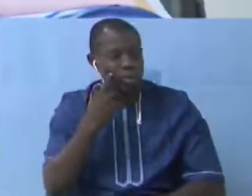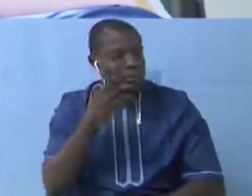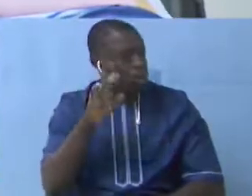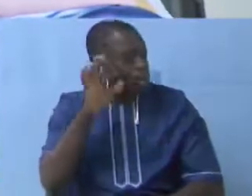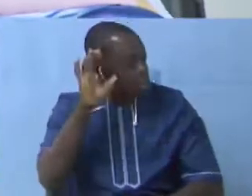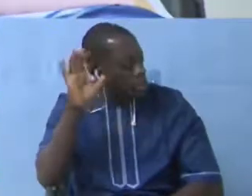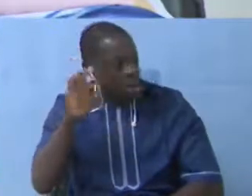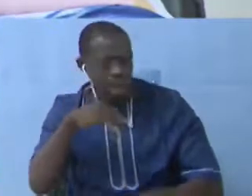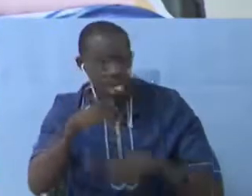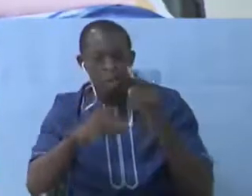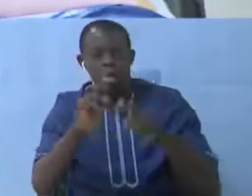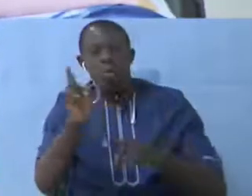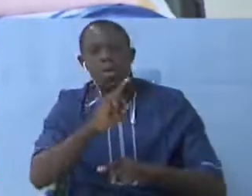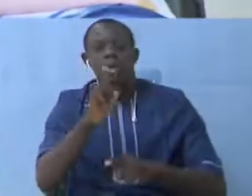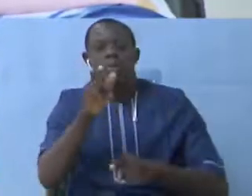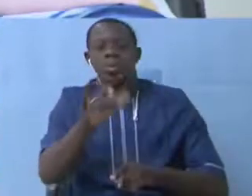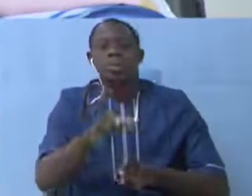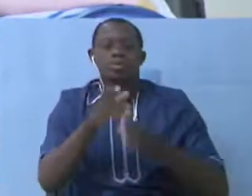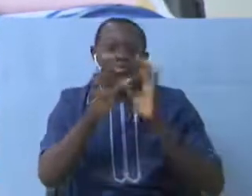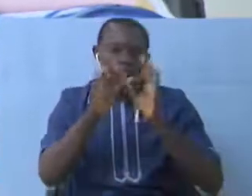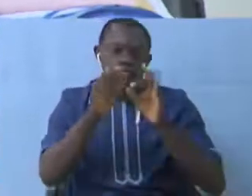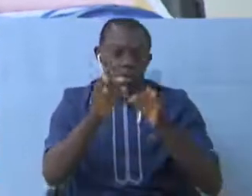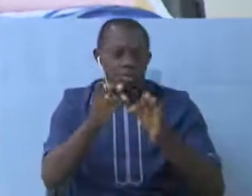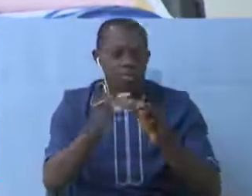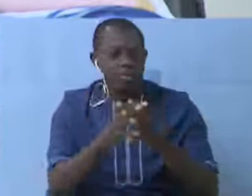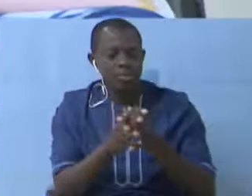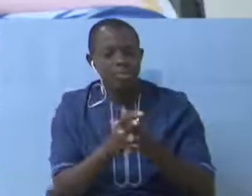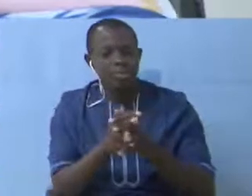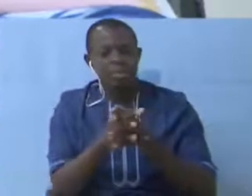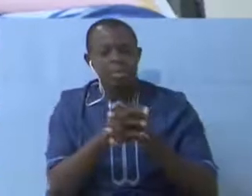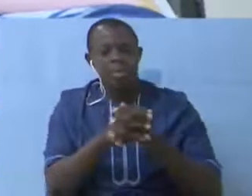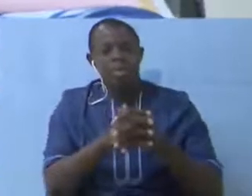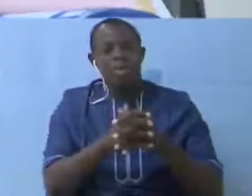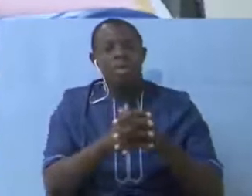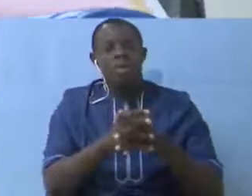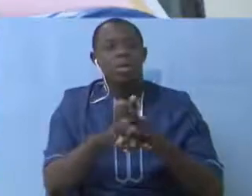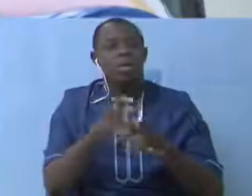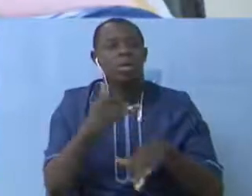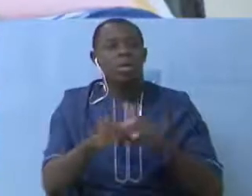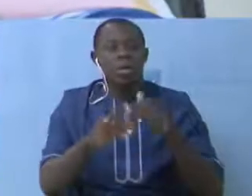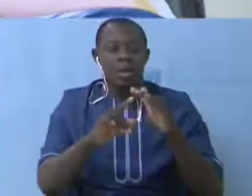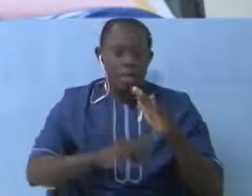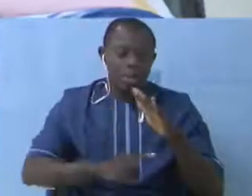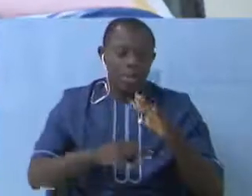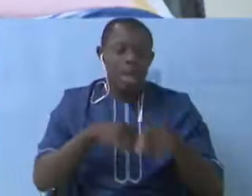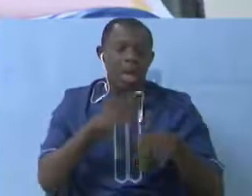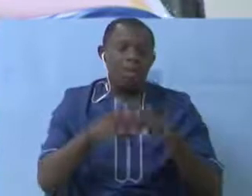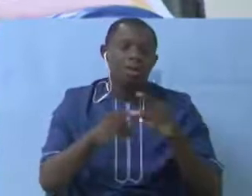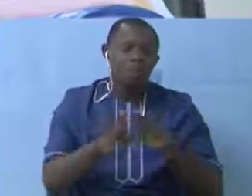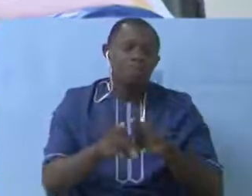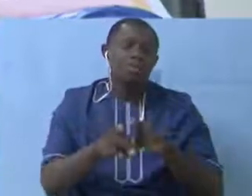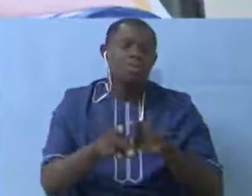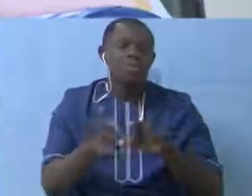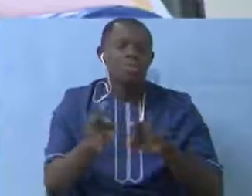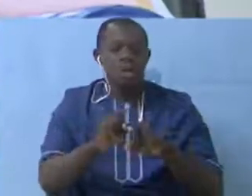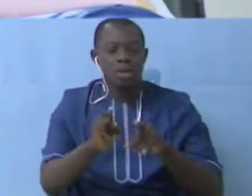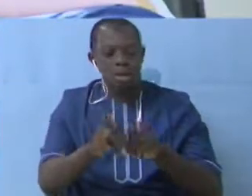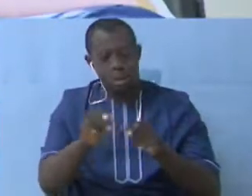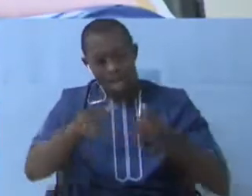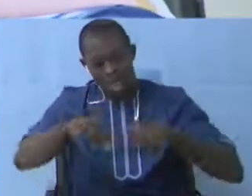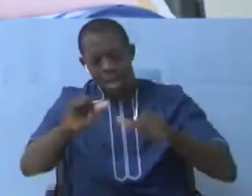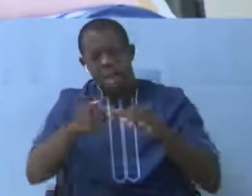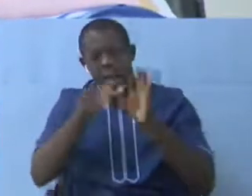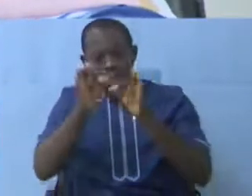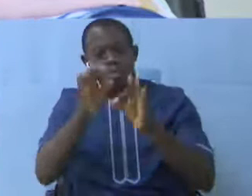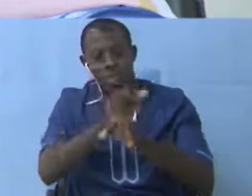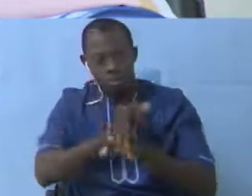di déglu yi nga xam ne moom la war a wax. But nevertheless, the abridged version has been excellent. Waaye terewut nag li